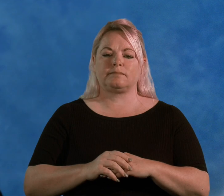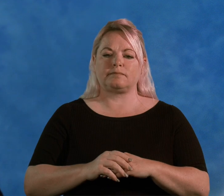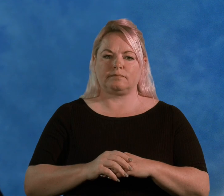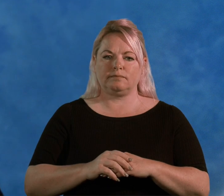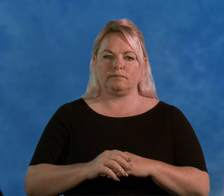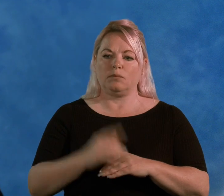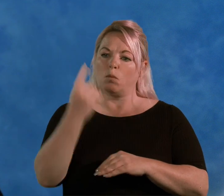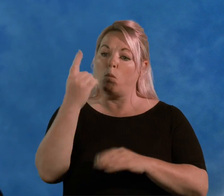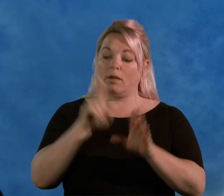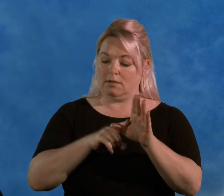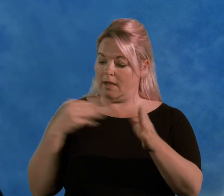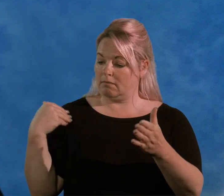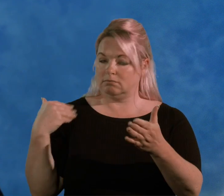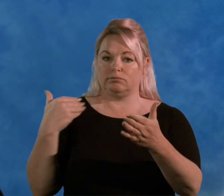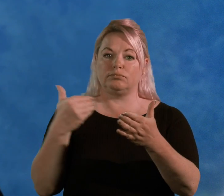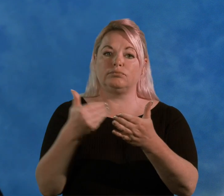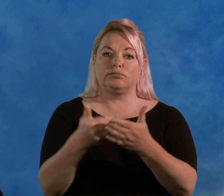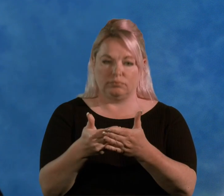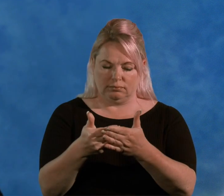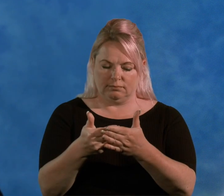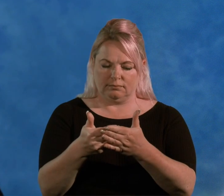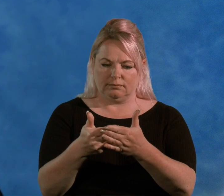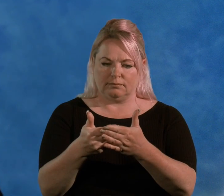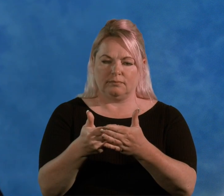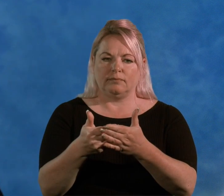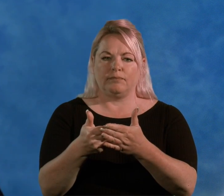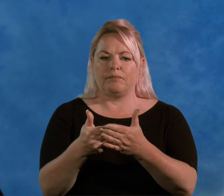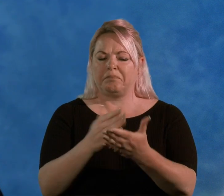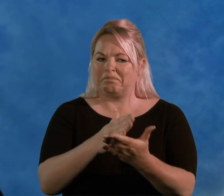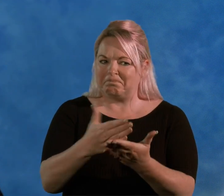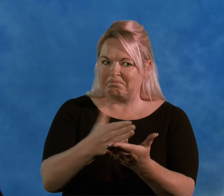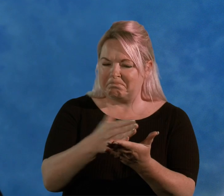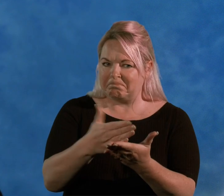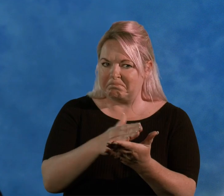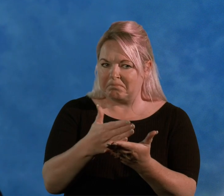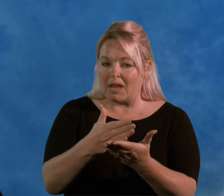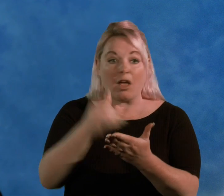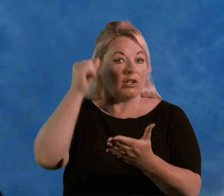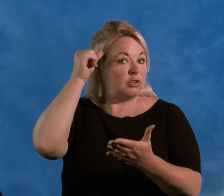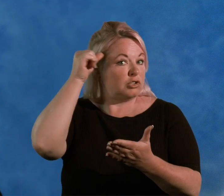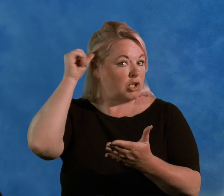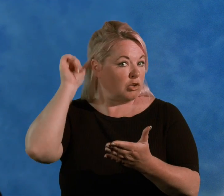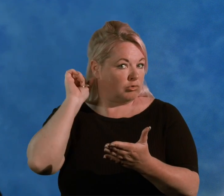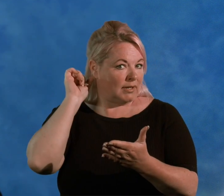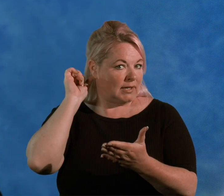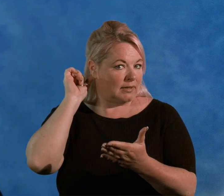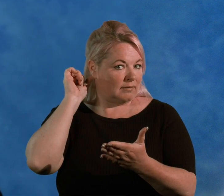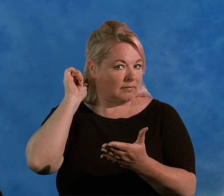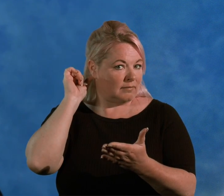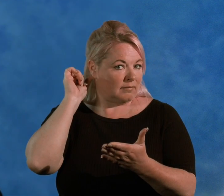And in that time, of course, there was uncertainty from the time of